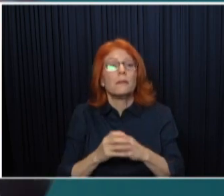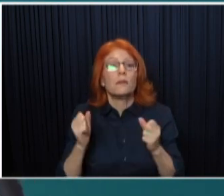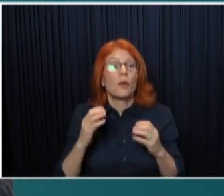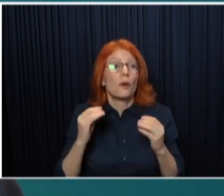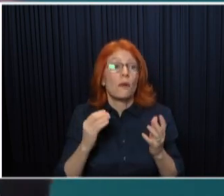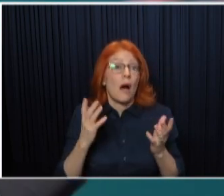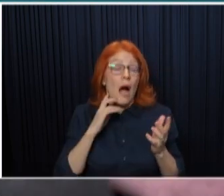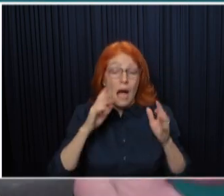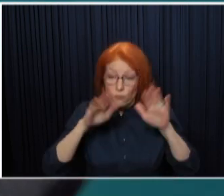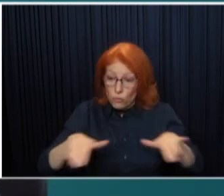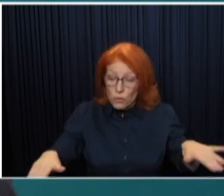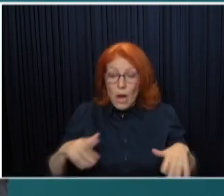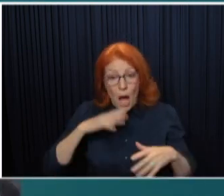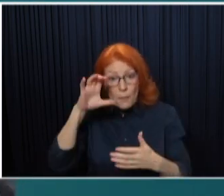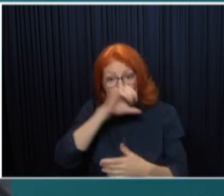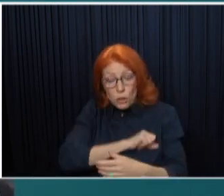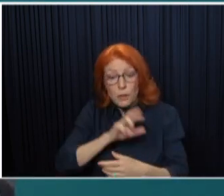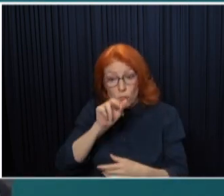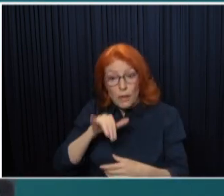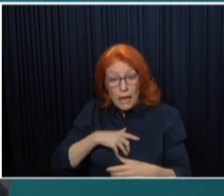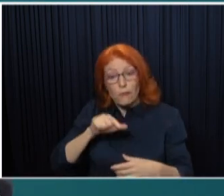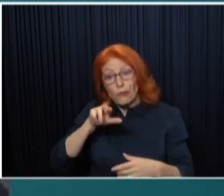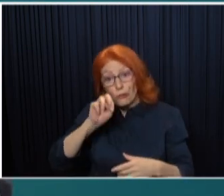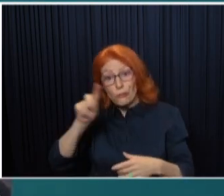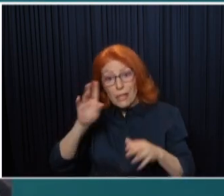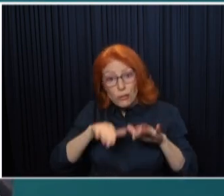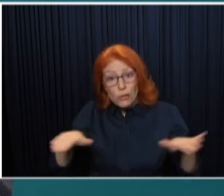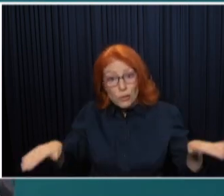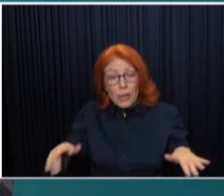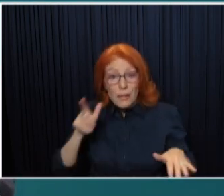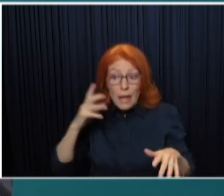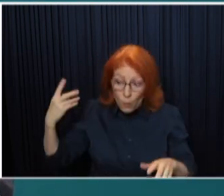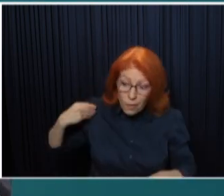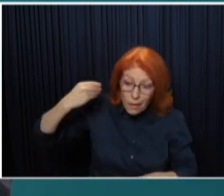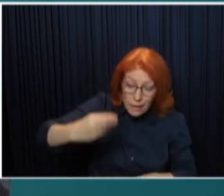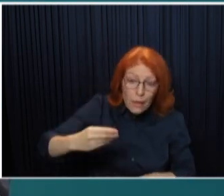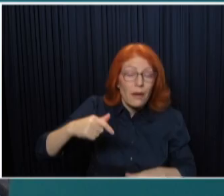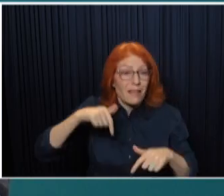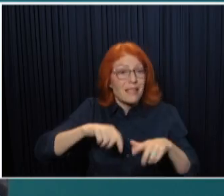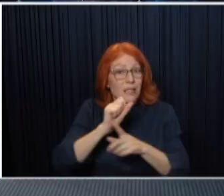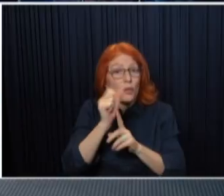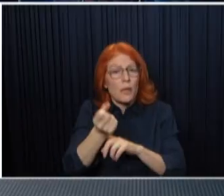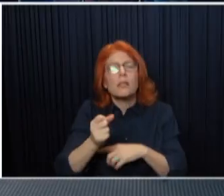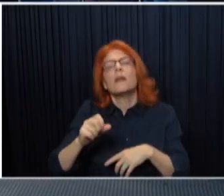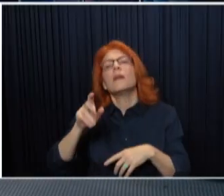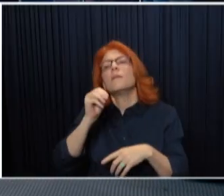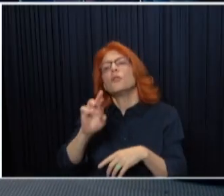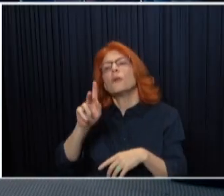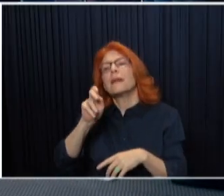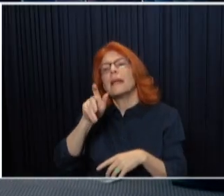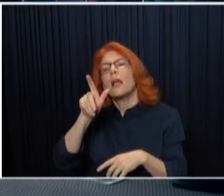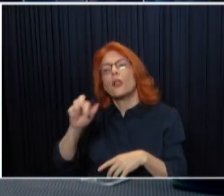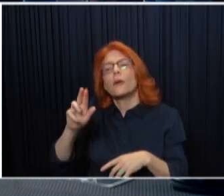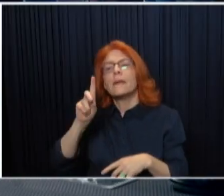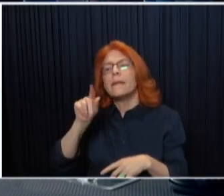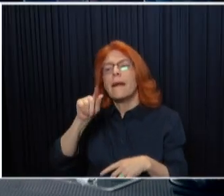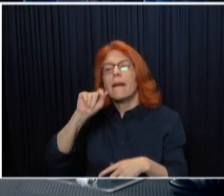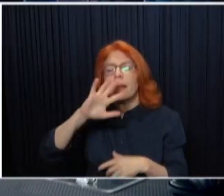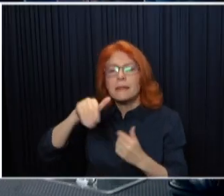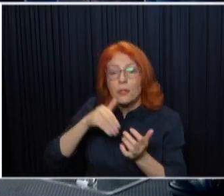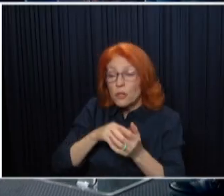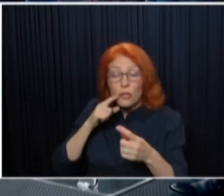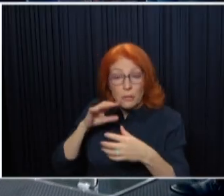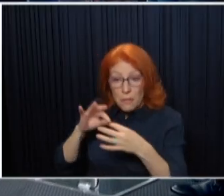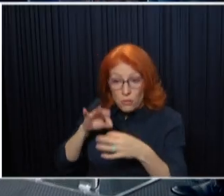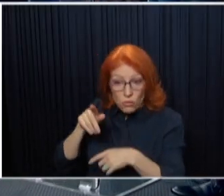I have children. I'm assuming Ray has grandchildren. They're going to inherit this. Mr. Keeler, your thoughts on data centers and how she was saying, you